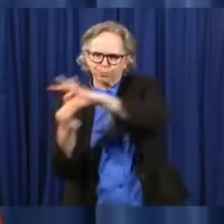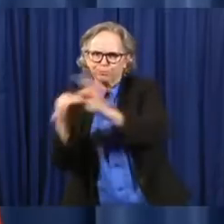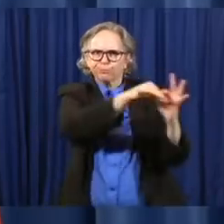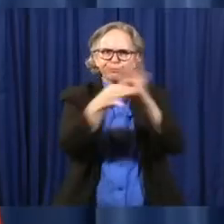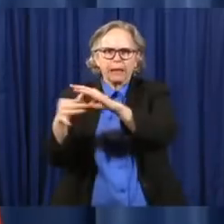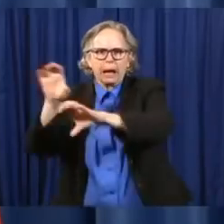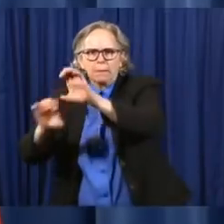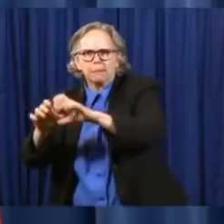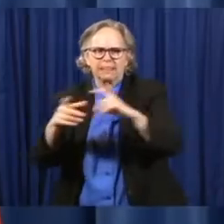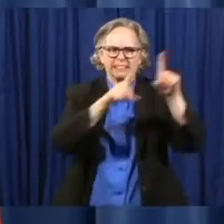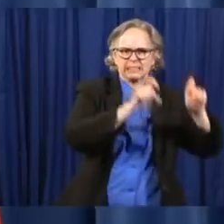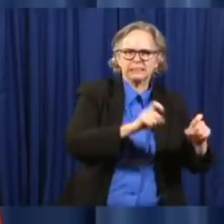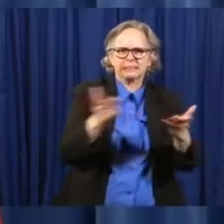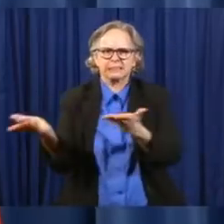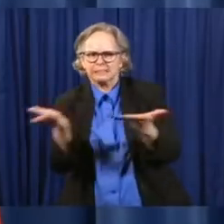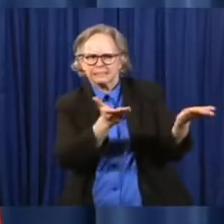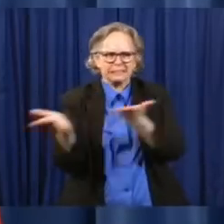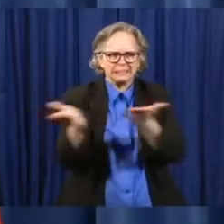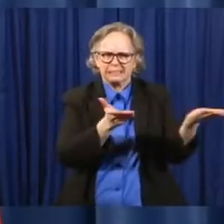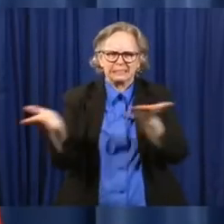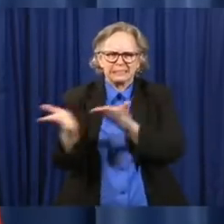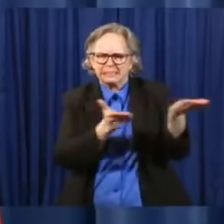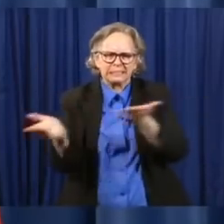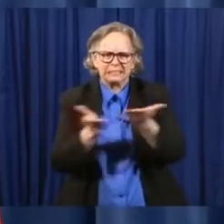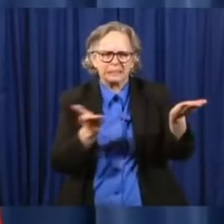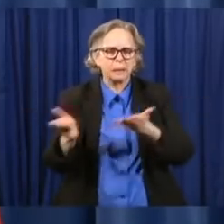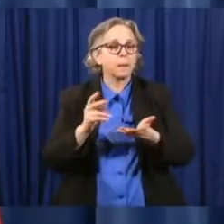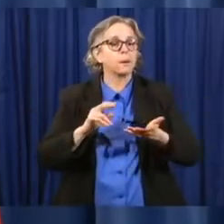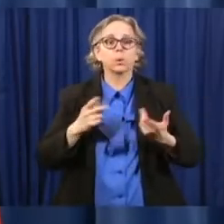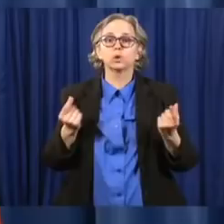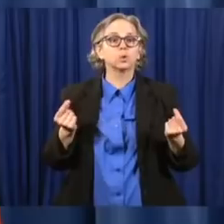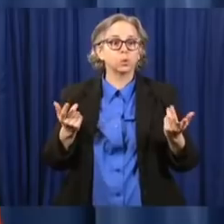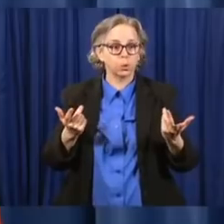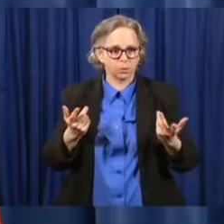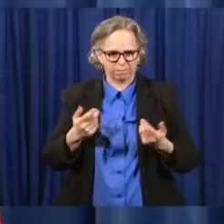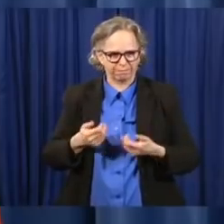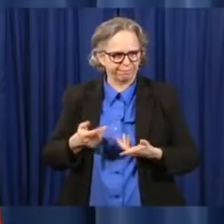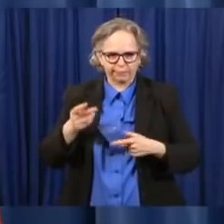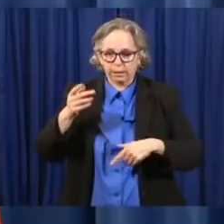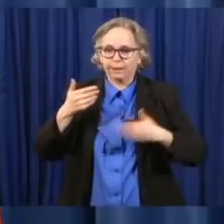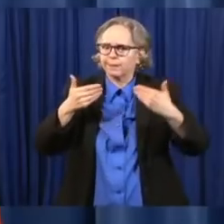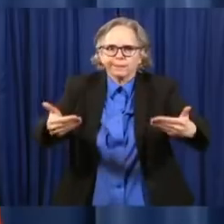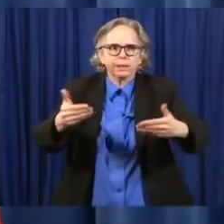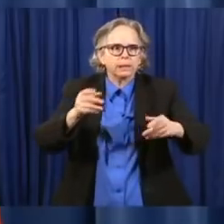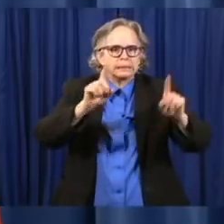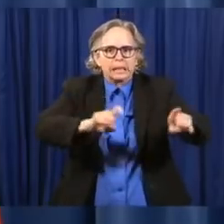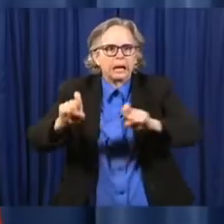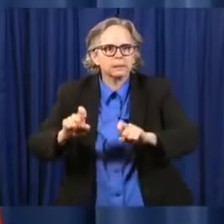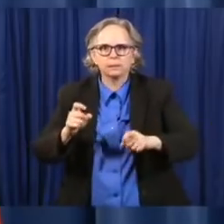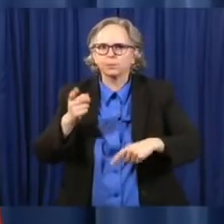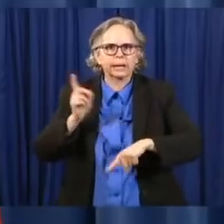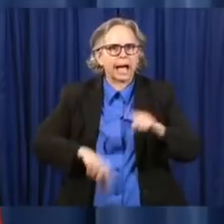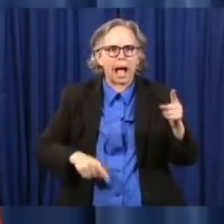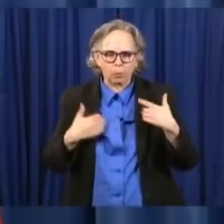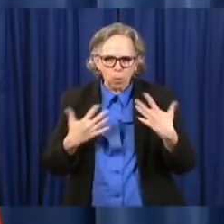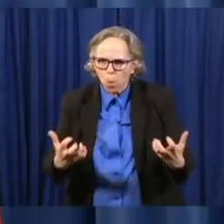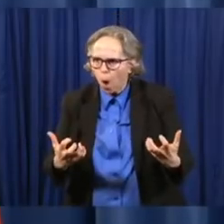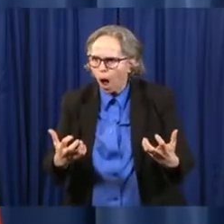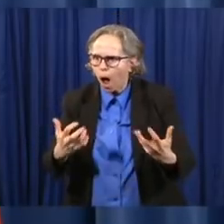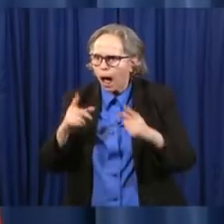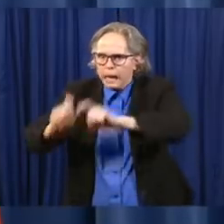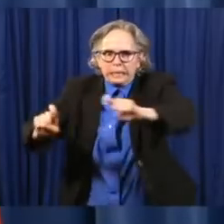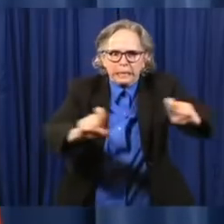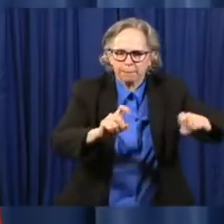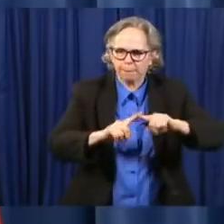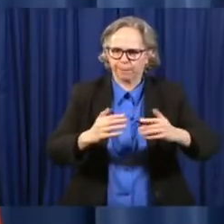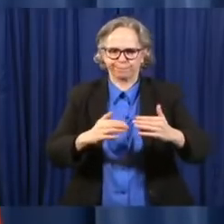country to test fewer samples than we would have been able to do if we had unlimited amount of reagent.